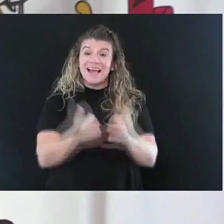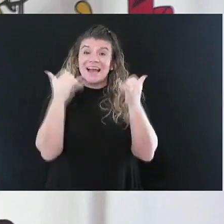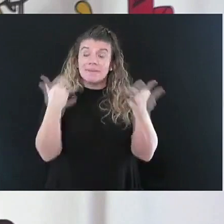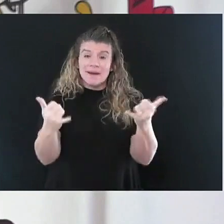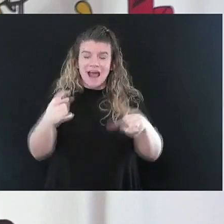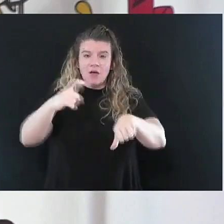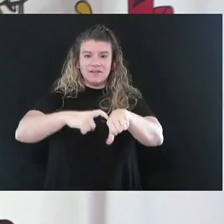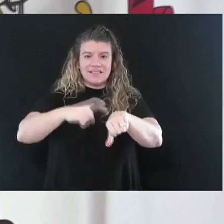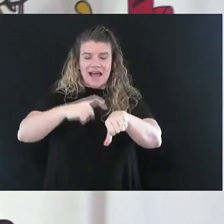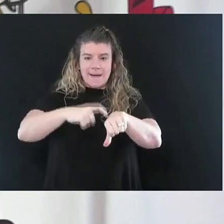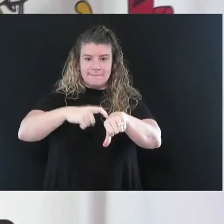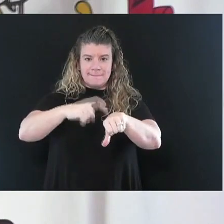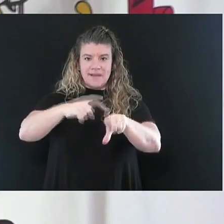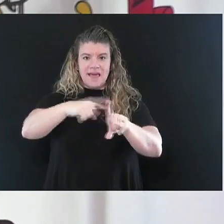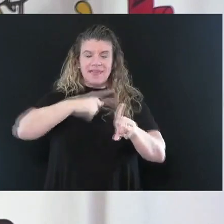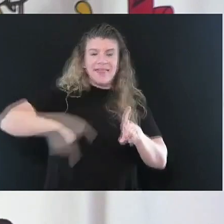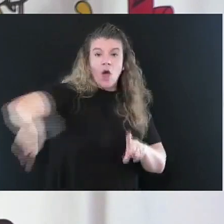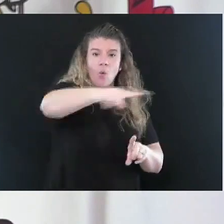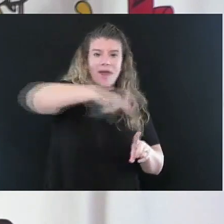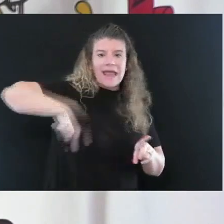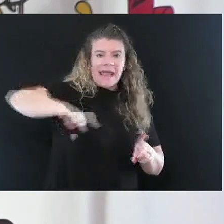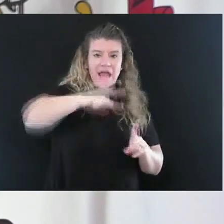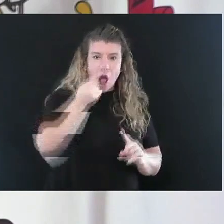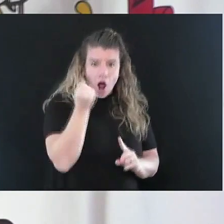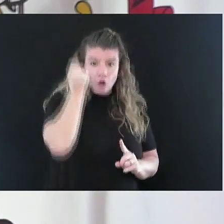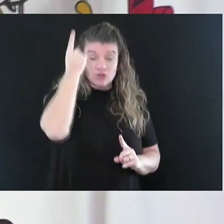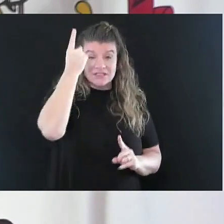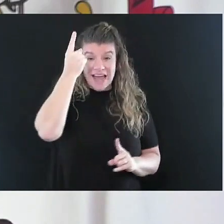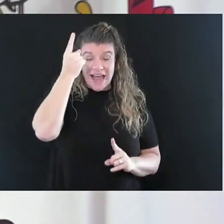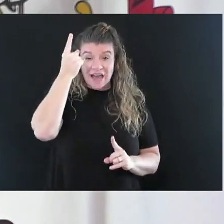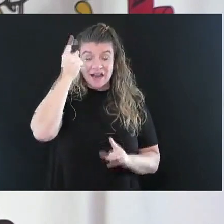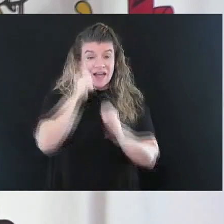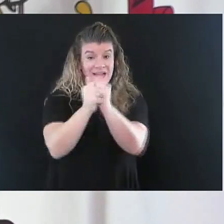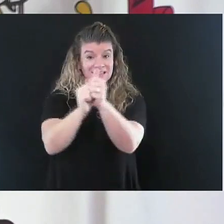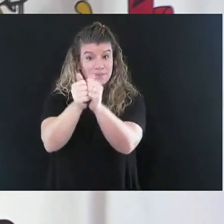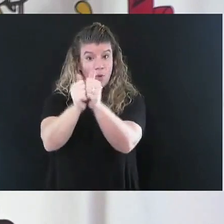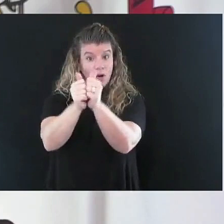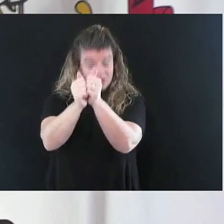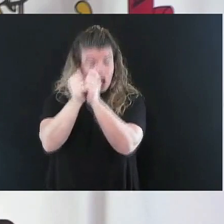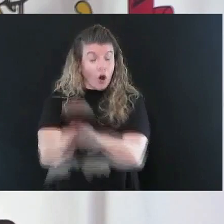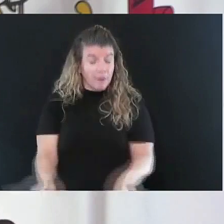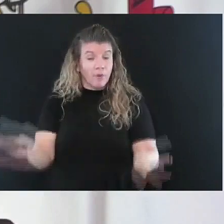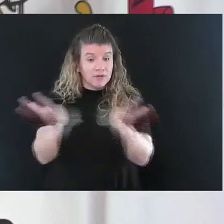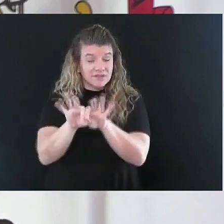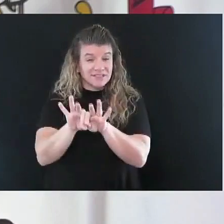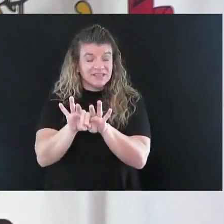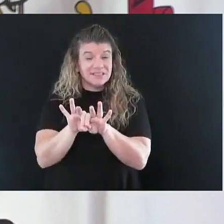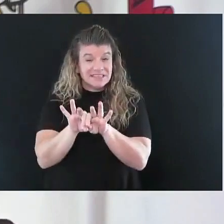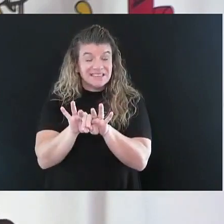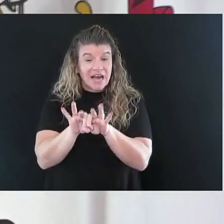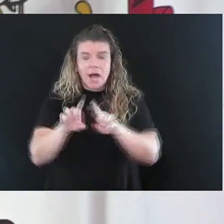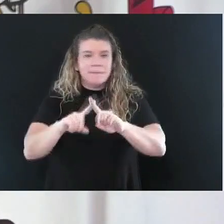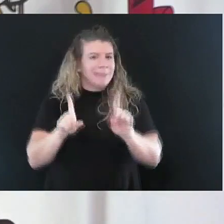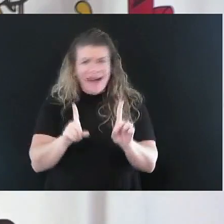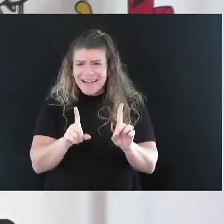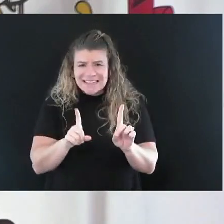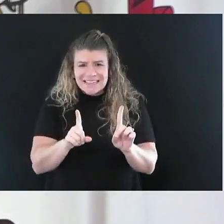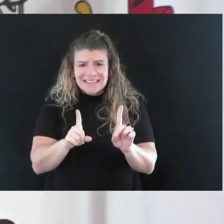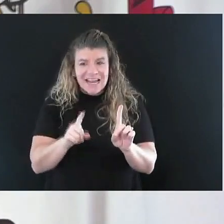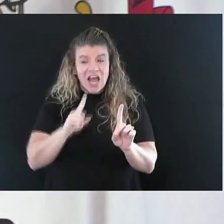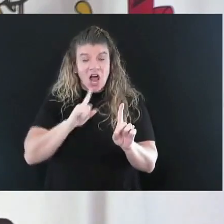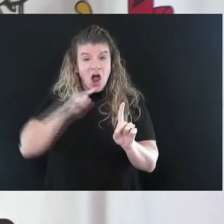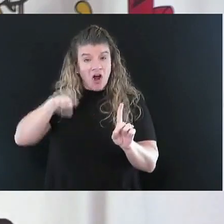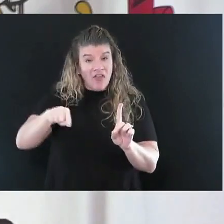we absolutely realize that sports are important, but they absolutely have to be laid to